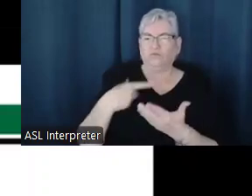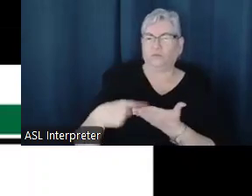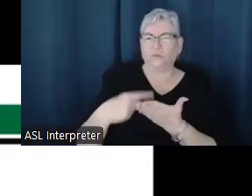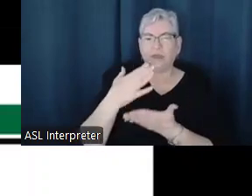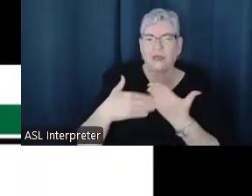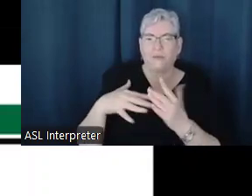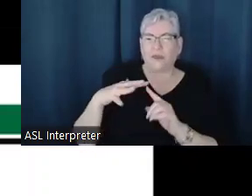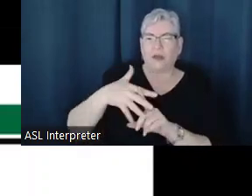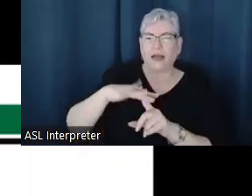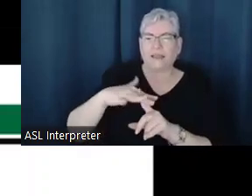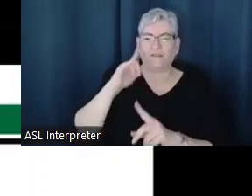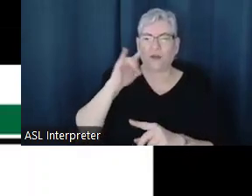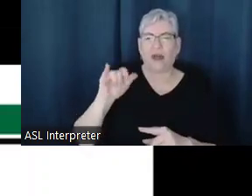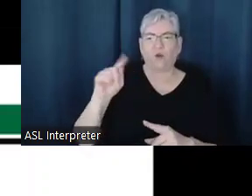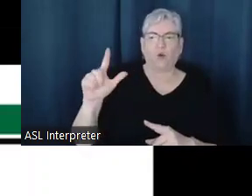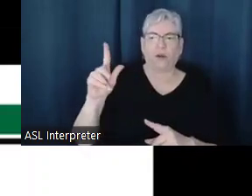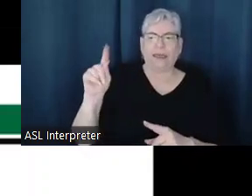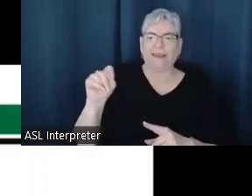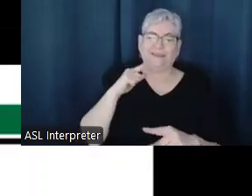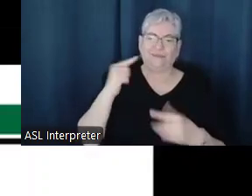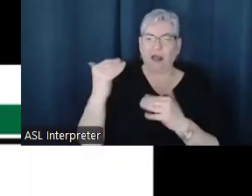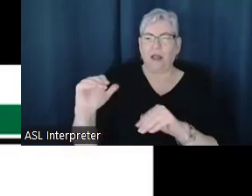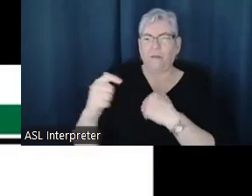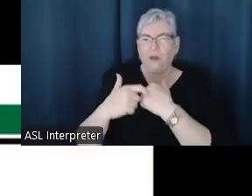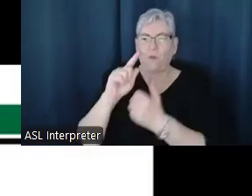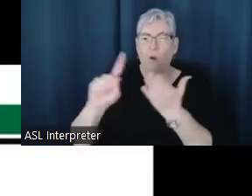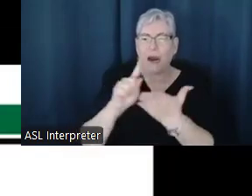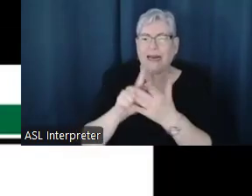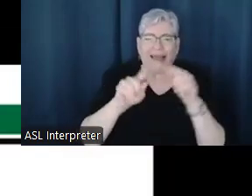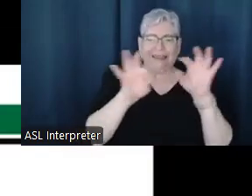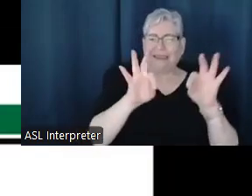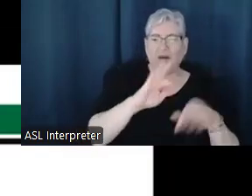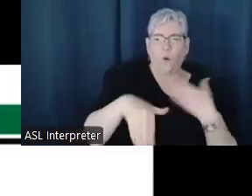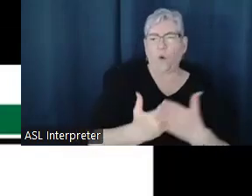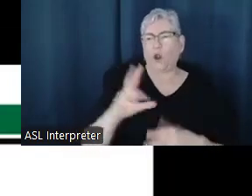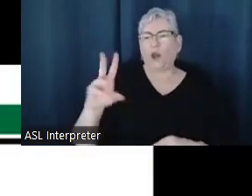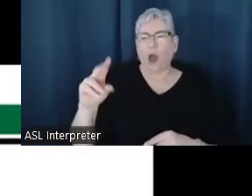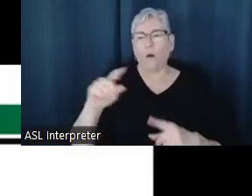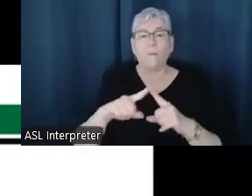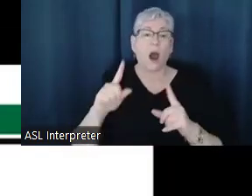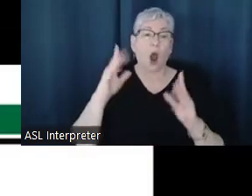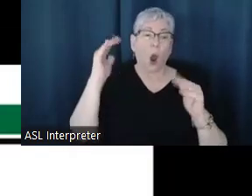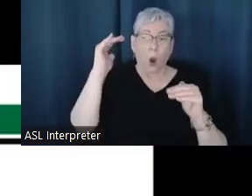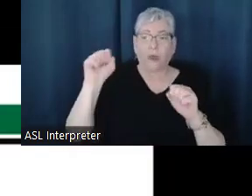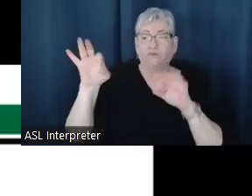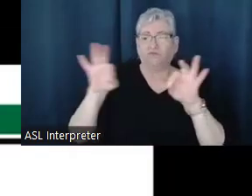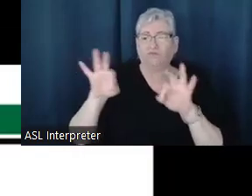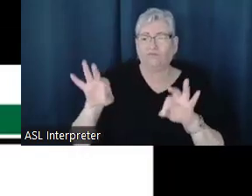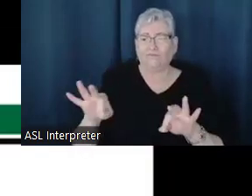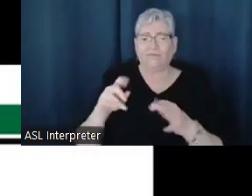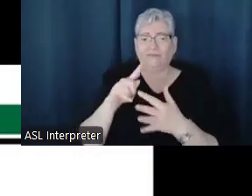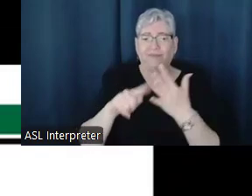the toolkit. Obviously, it's only an hour, so we can't go through every detail, but hopefully get through some examples from each of the